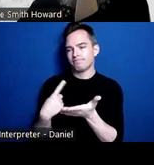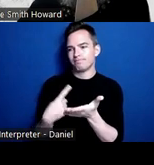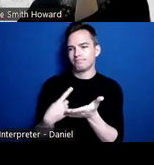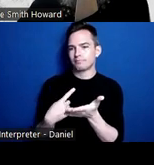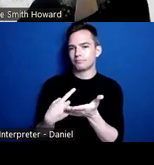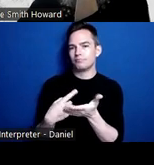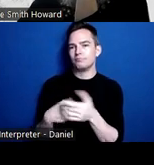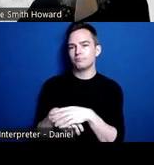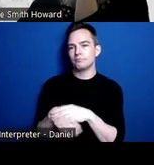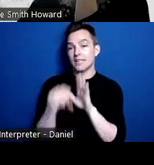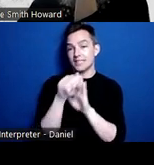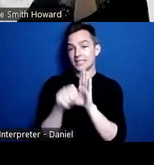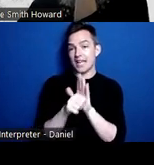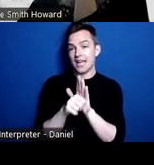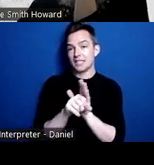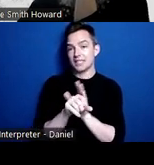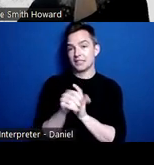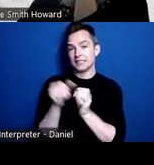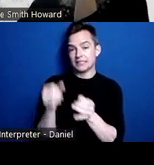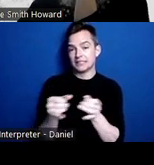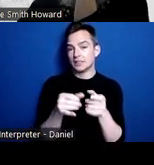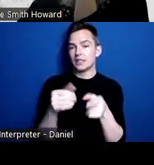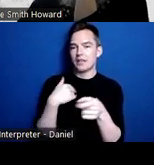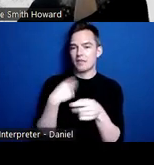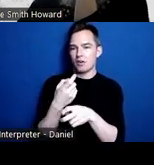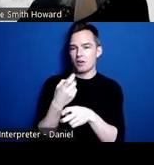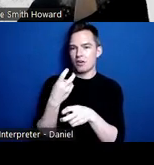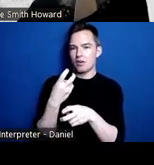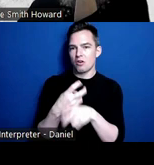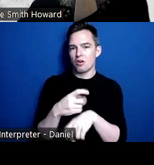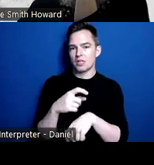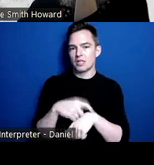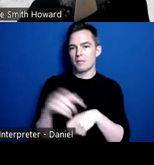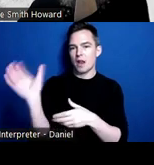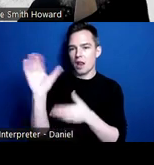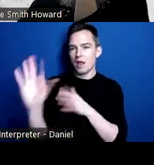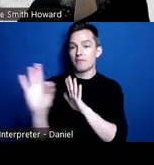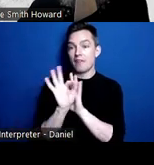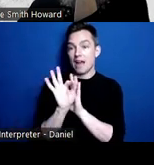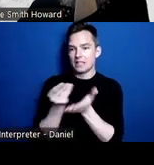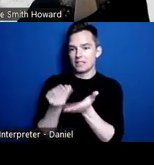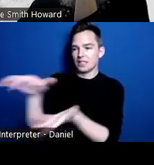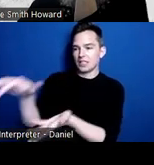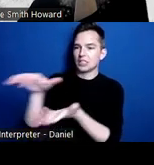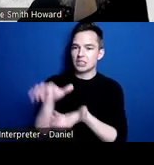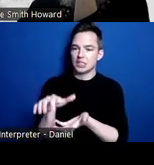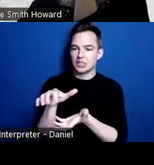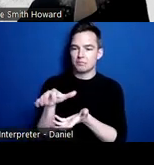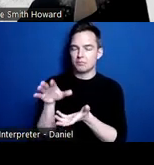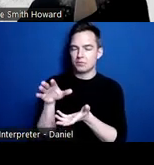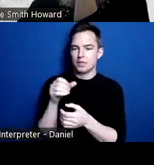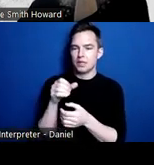states have a harder time finding the additional funding for that and making the case that this is an important thing to